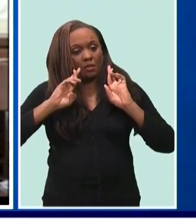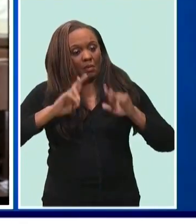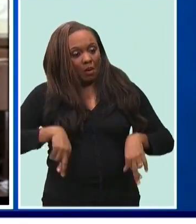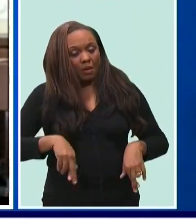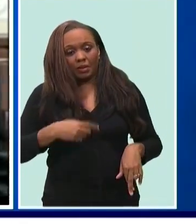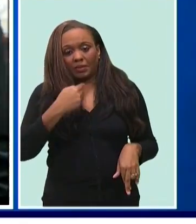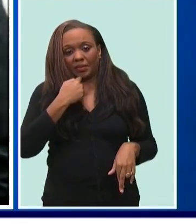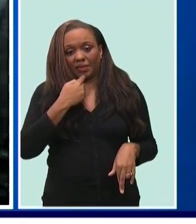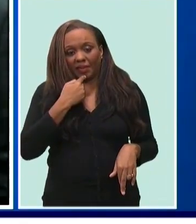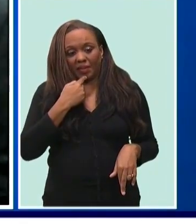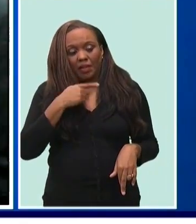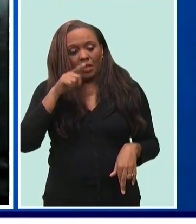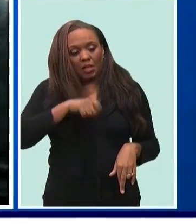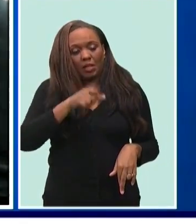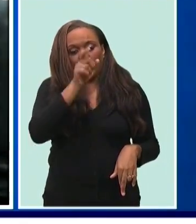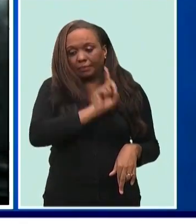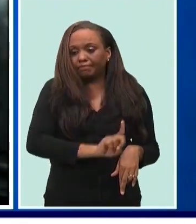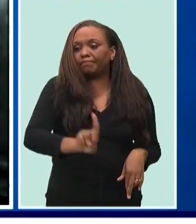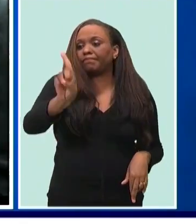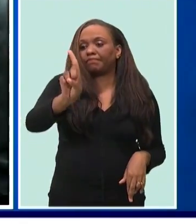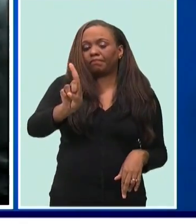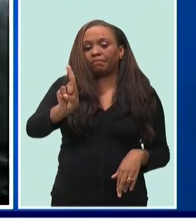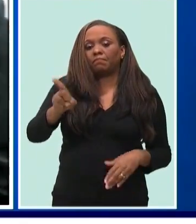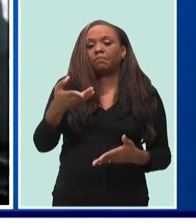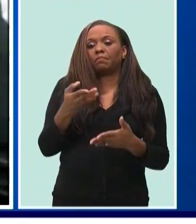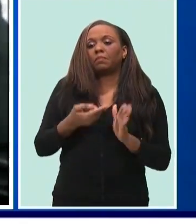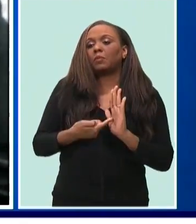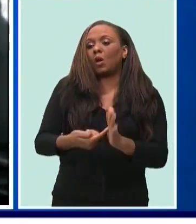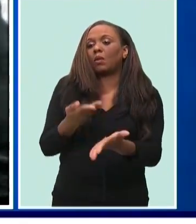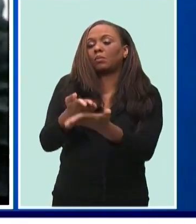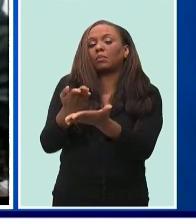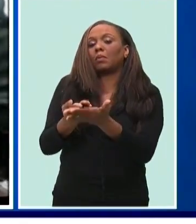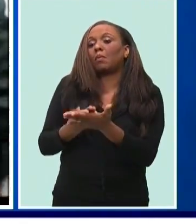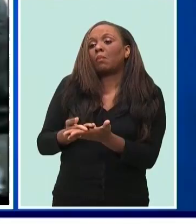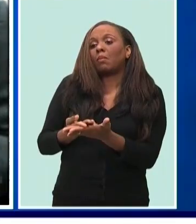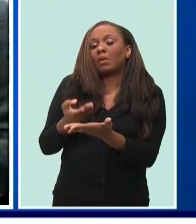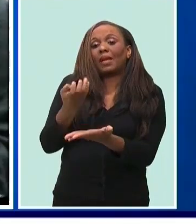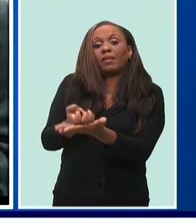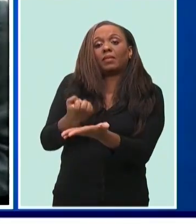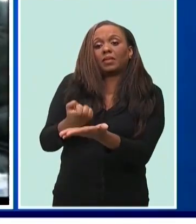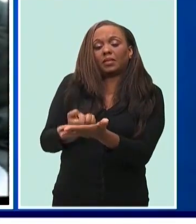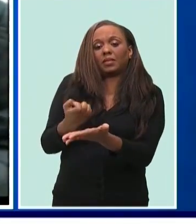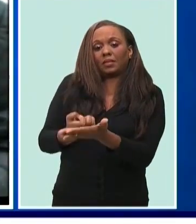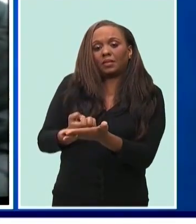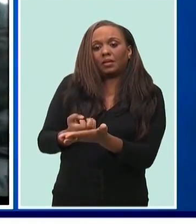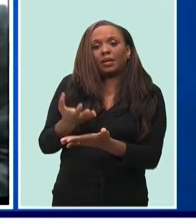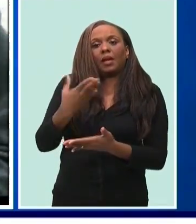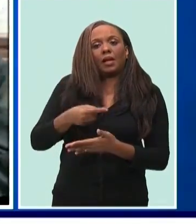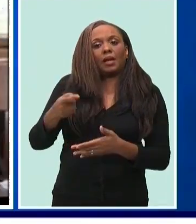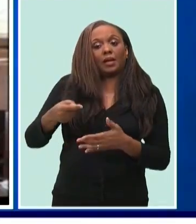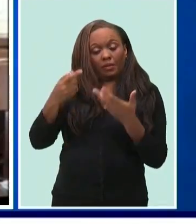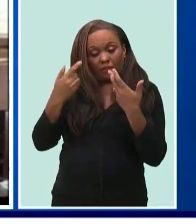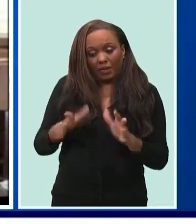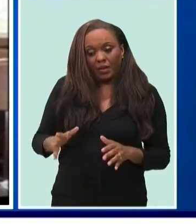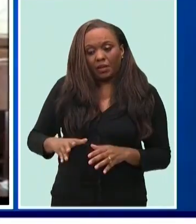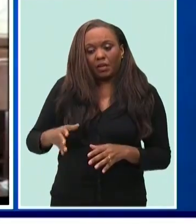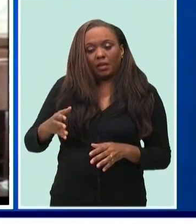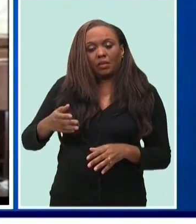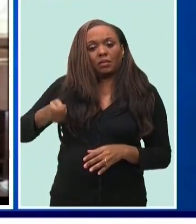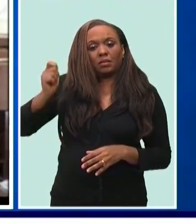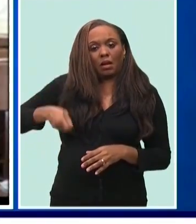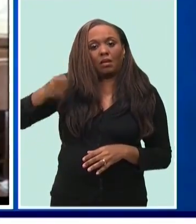is entitled to appear and to adduce evidence at the hearing of the application, and the court would